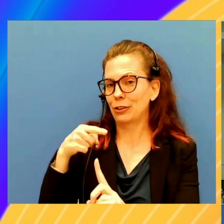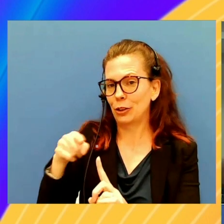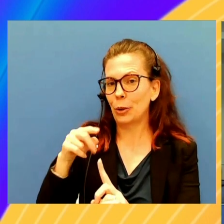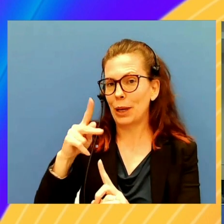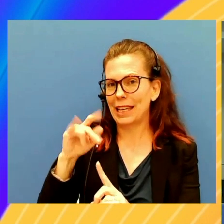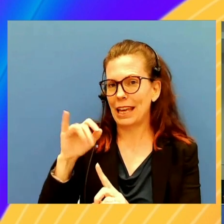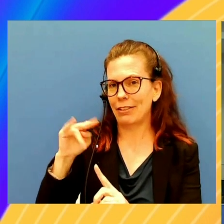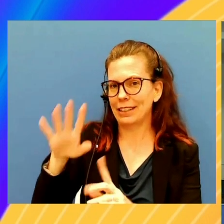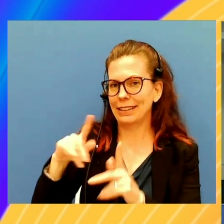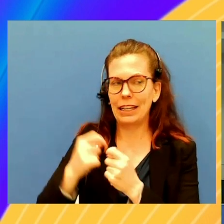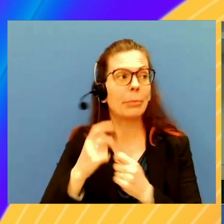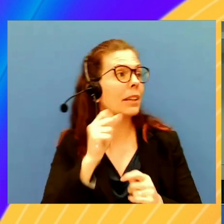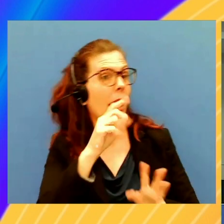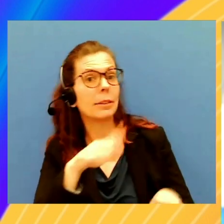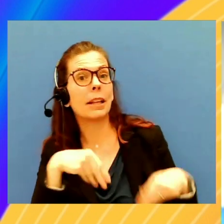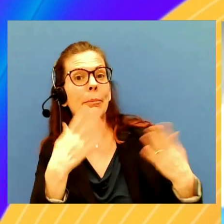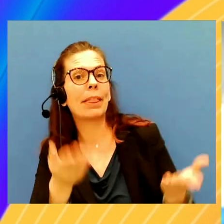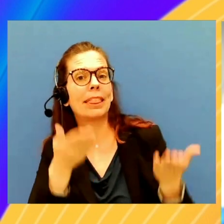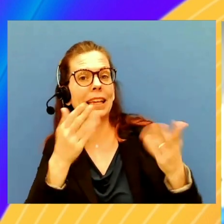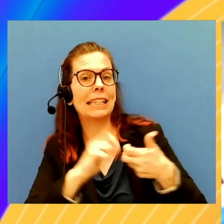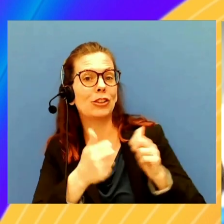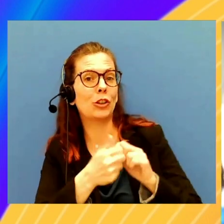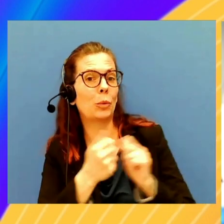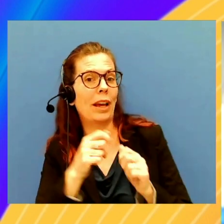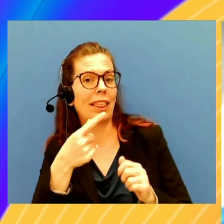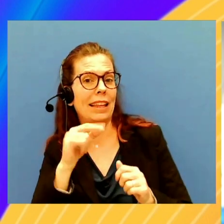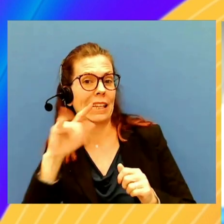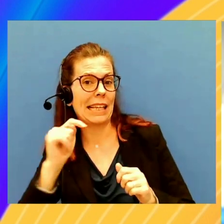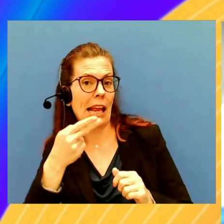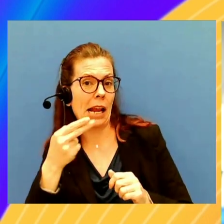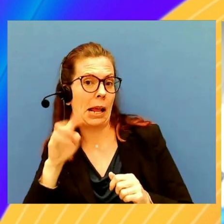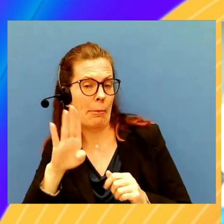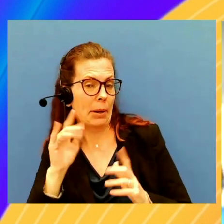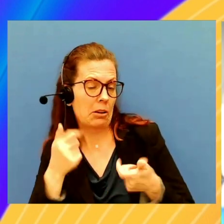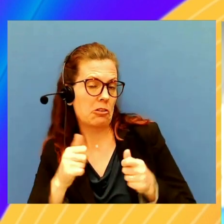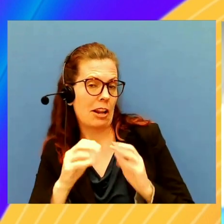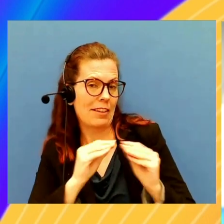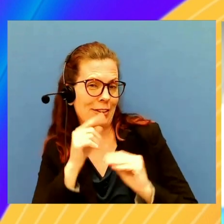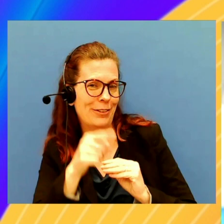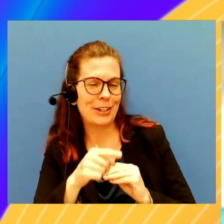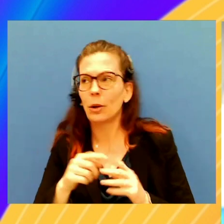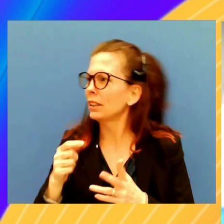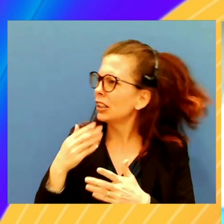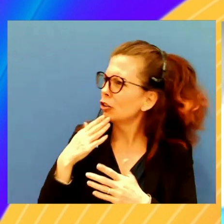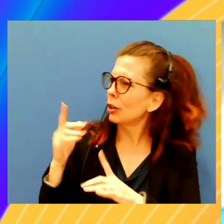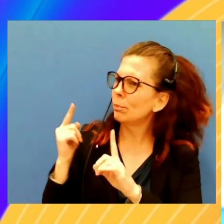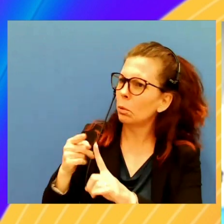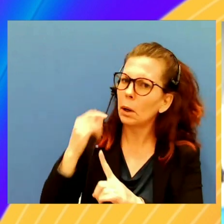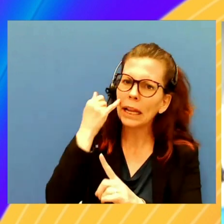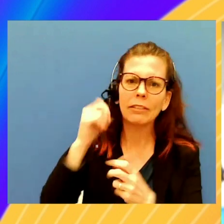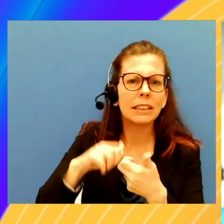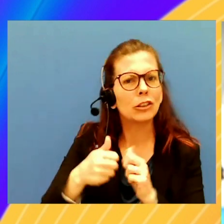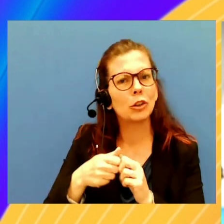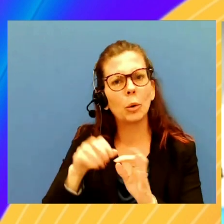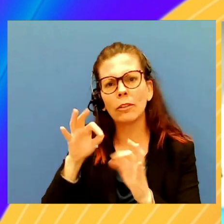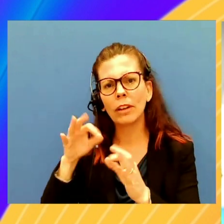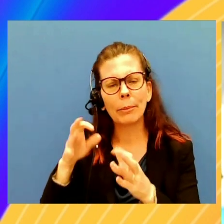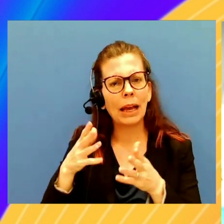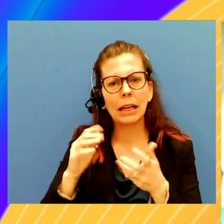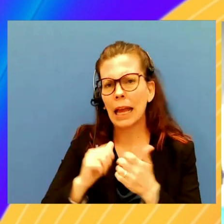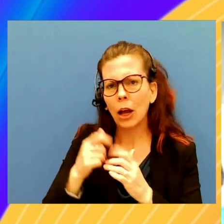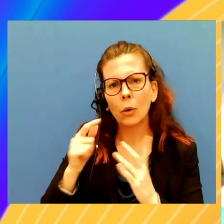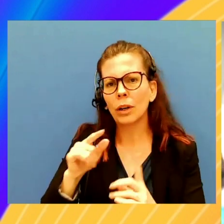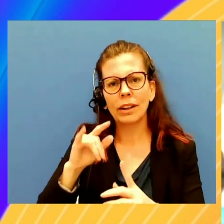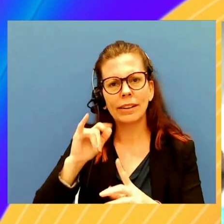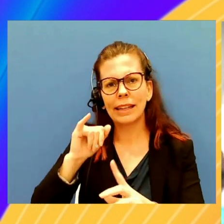it breaks, and I'll try to fix it for you maybe. That's actually a really good point, right? Yeah. So what if there's an issue or some kind of feedback mechanism? What does that loop look